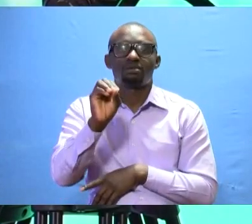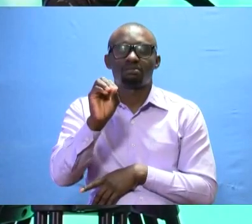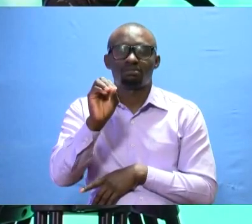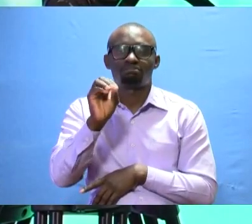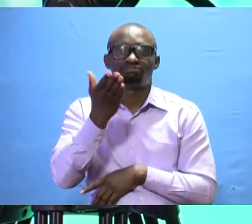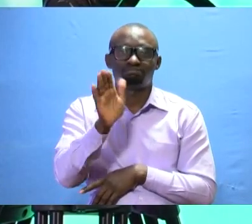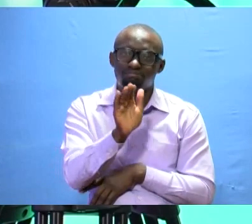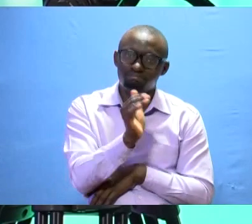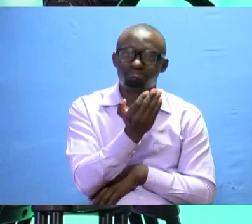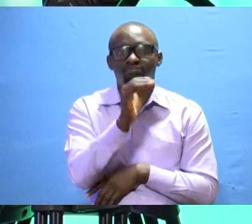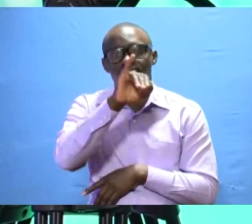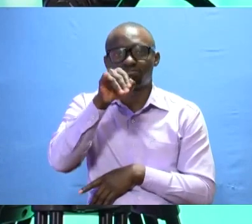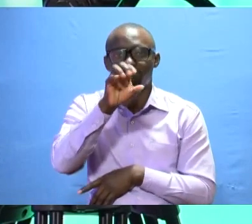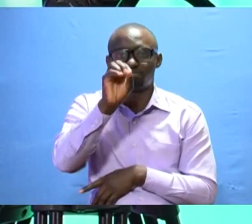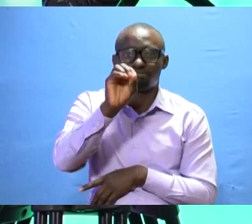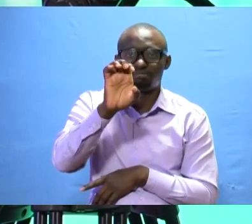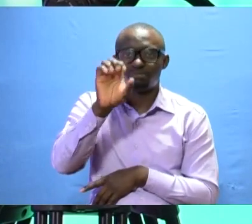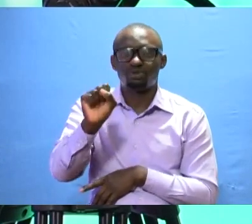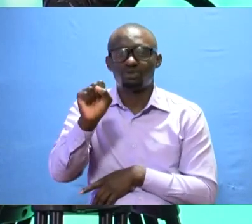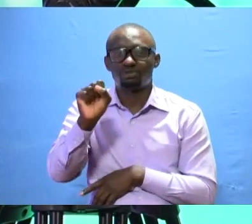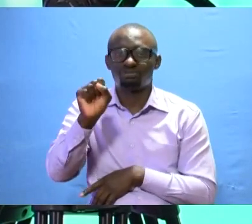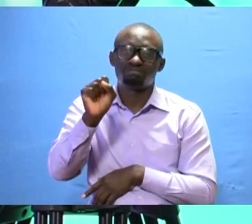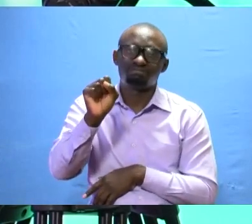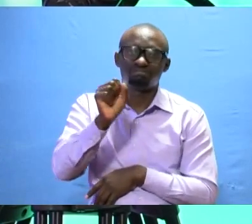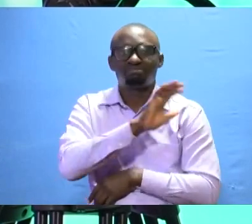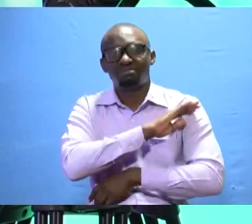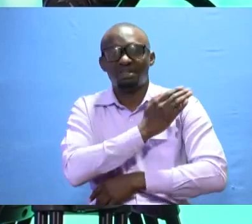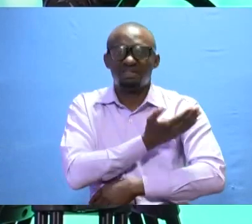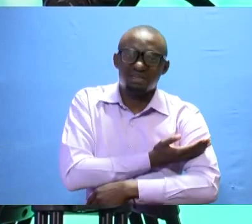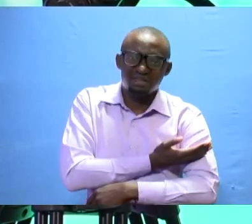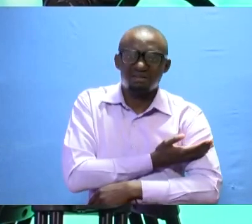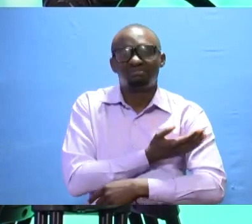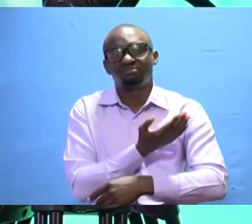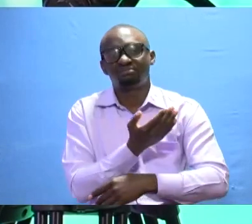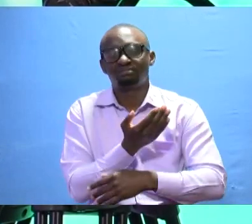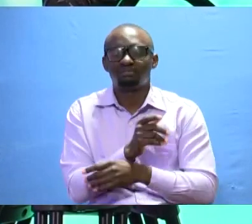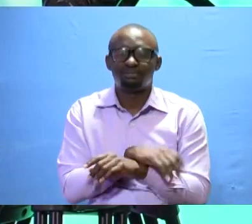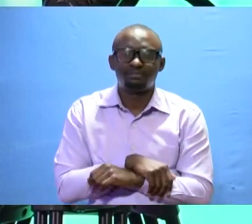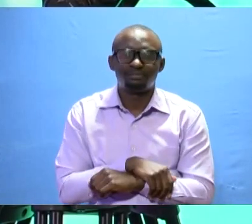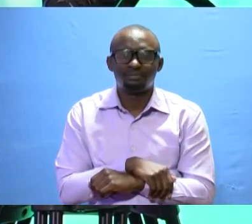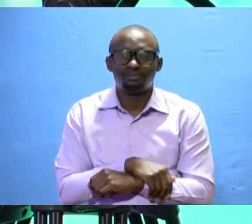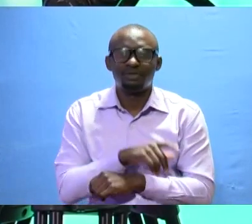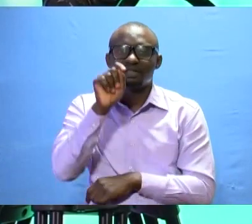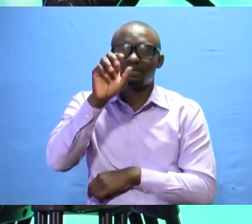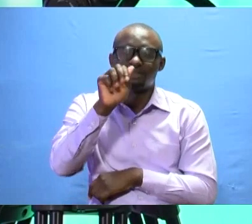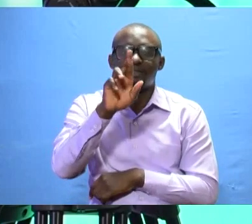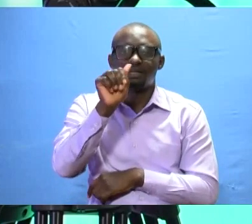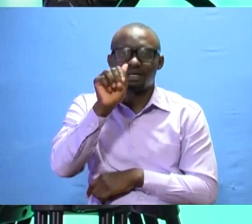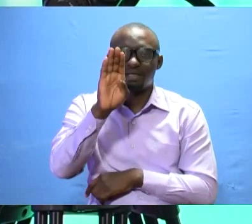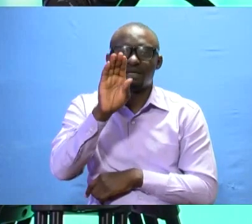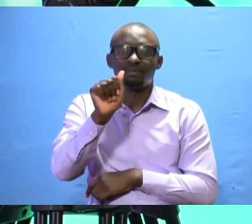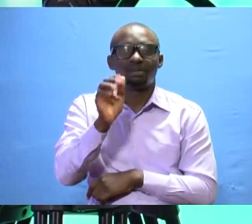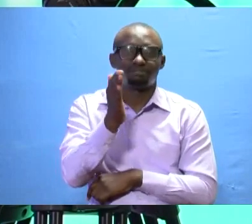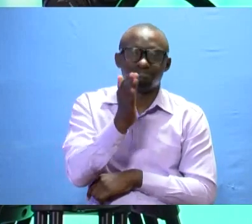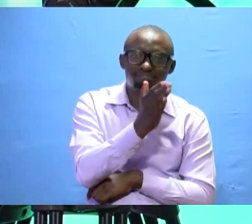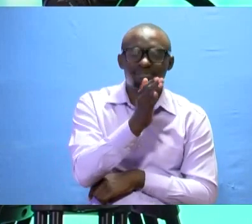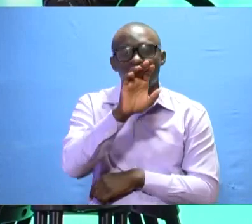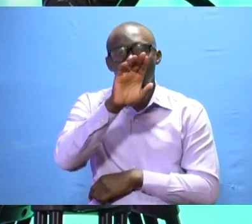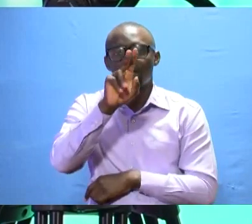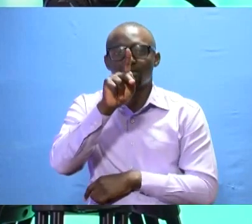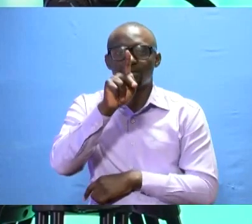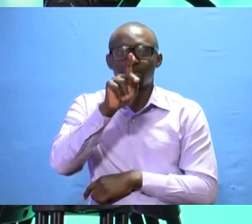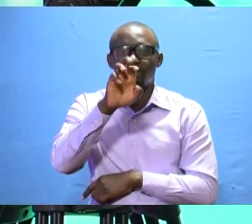University. I am so pleased to welcome you to Kenyatta University for what I know will be one of the most